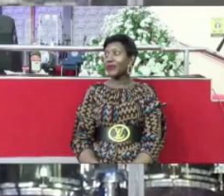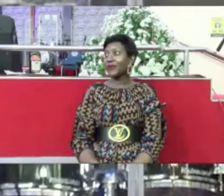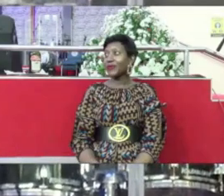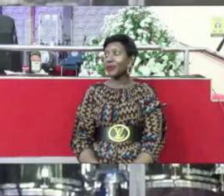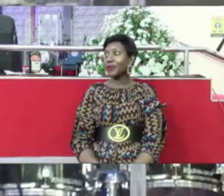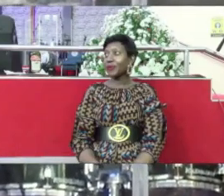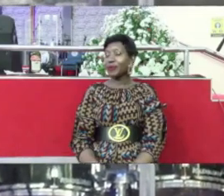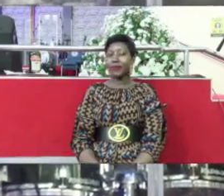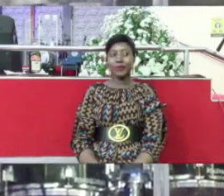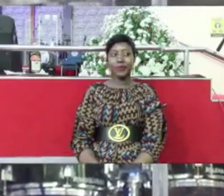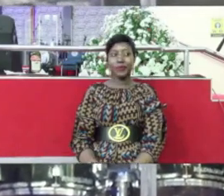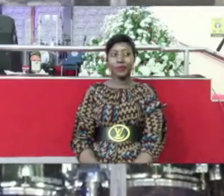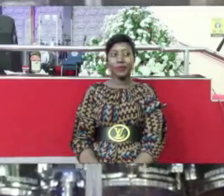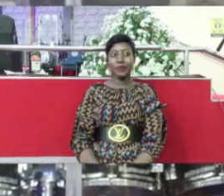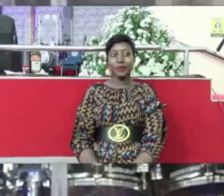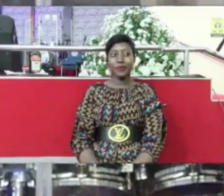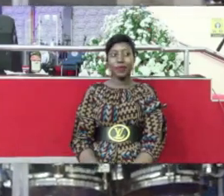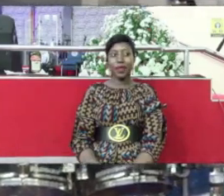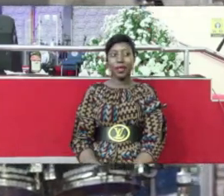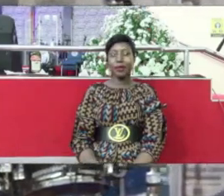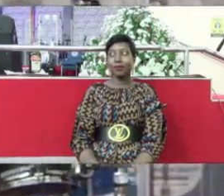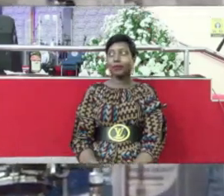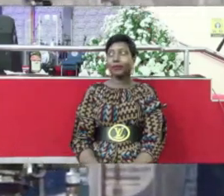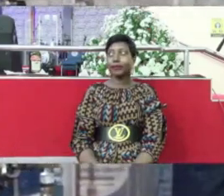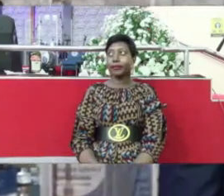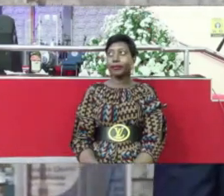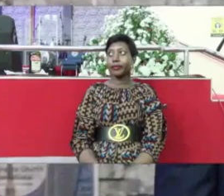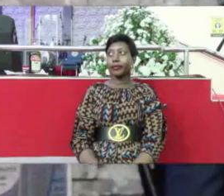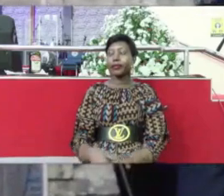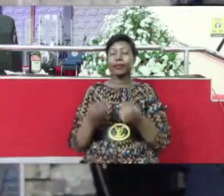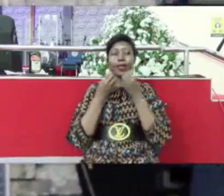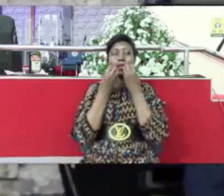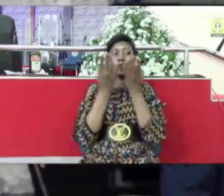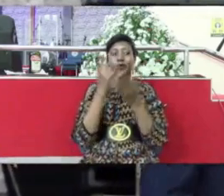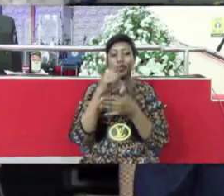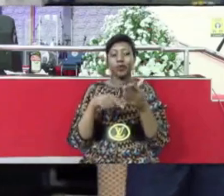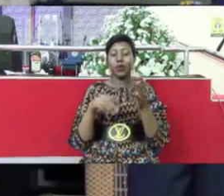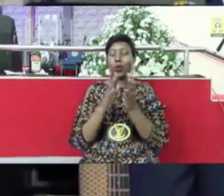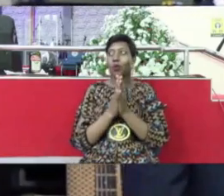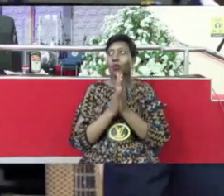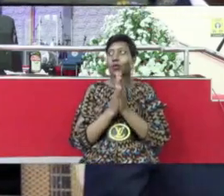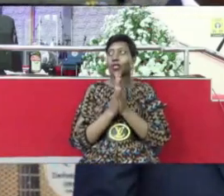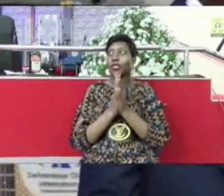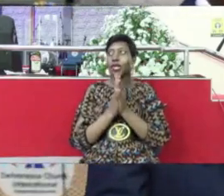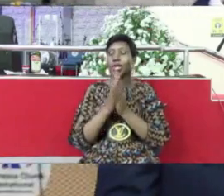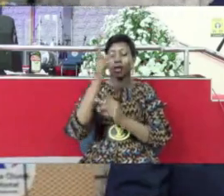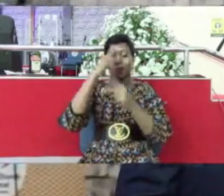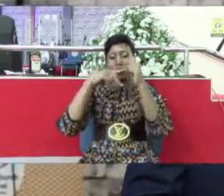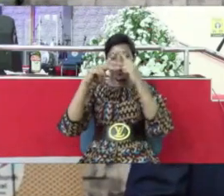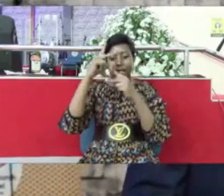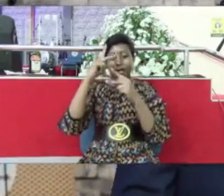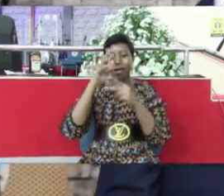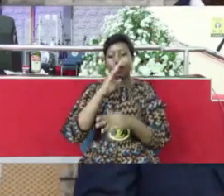But the point is this, Professor. Ujumbe ni huu. And Professor has been a professor for long. Professor amekuwa professor kwa muda.